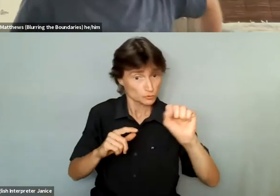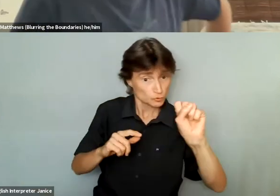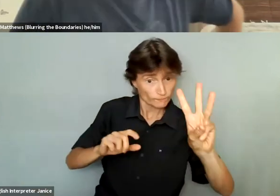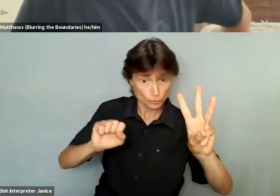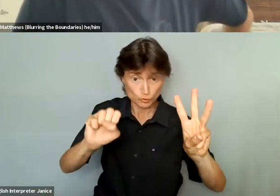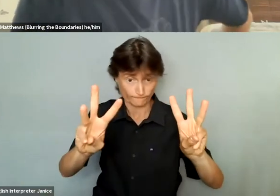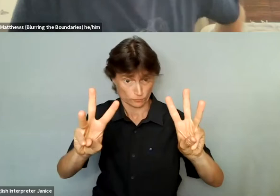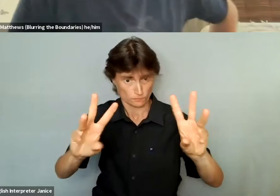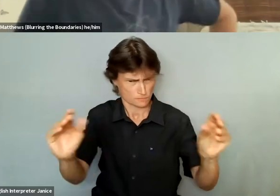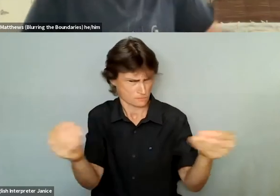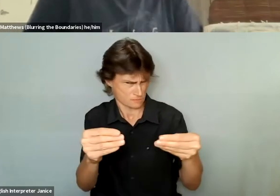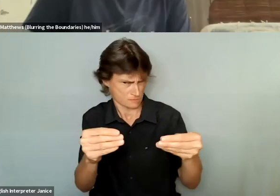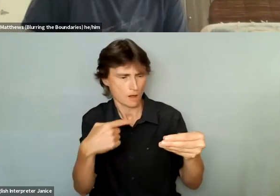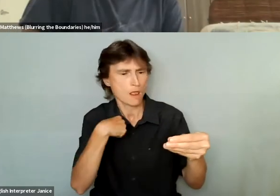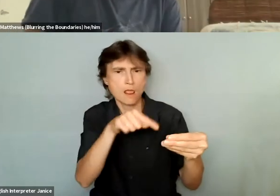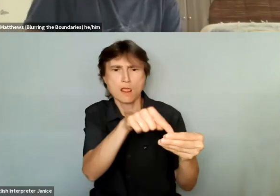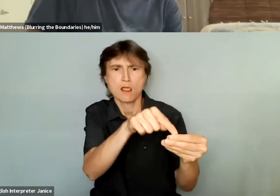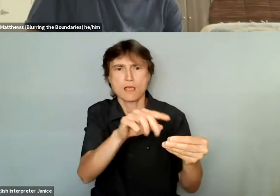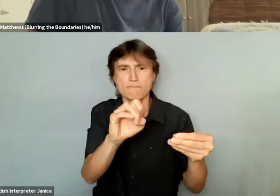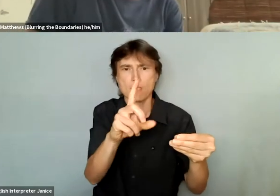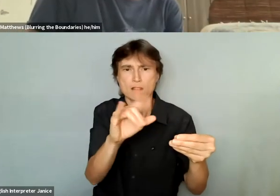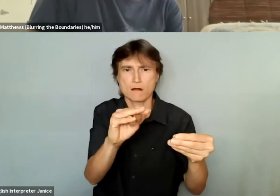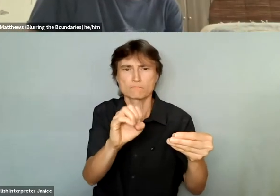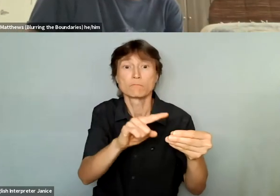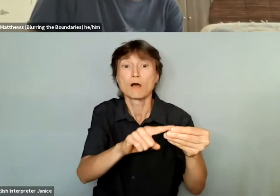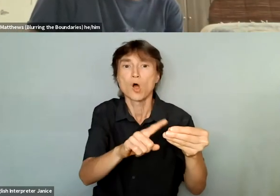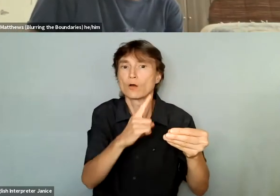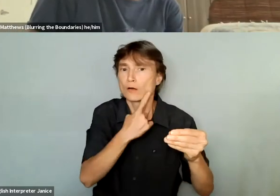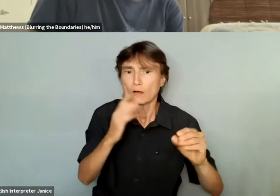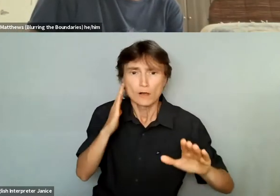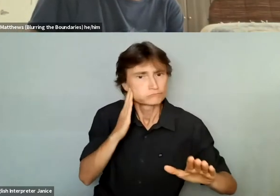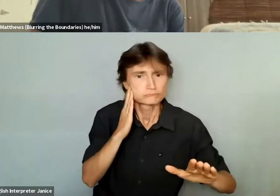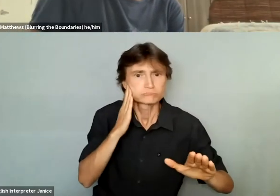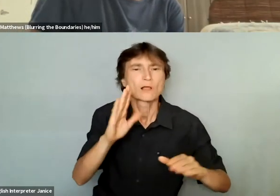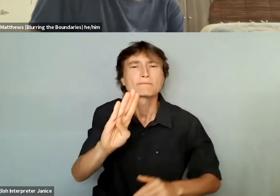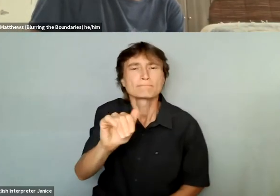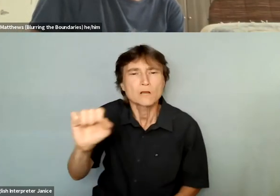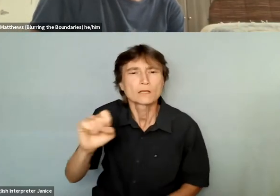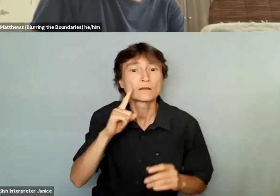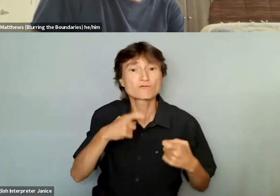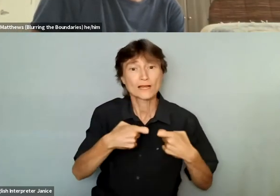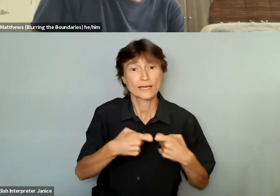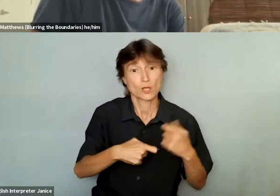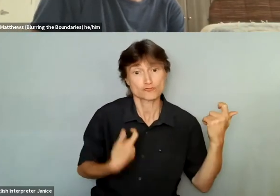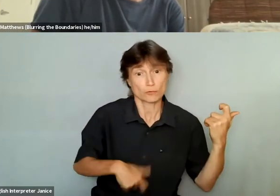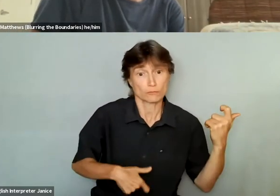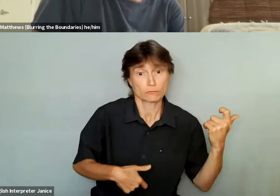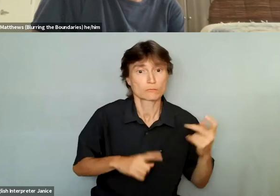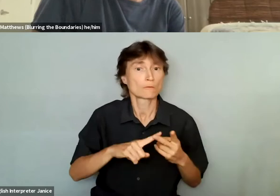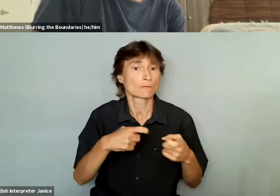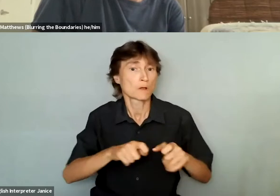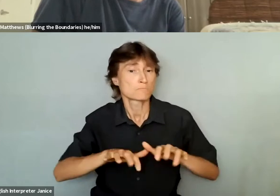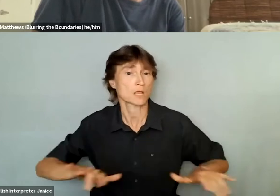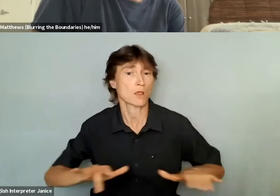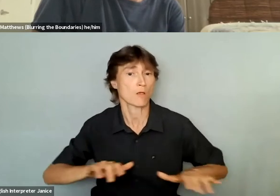used Melodyne to sing out the melodies of the bass line, of the electric guitar or the piano, or do